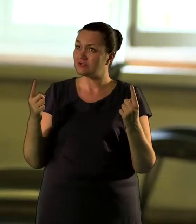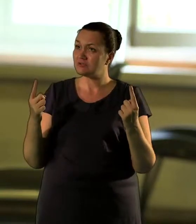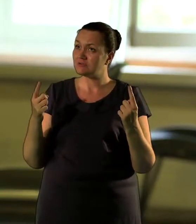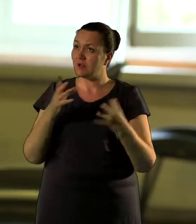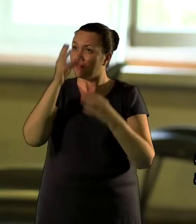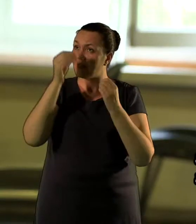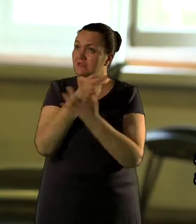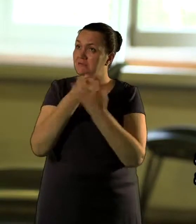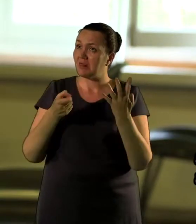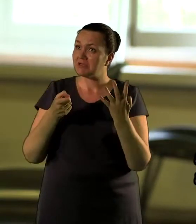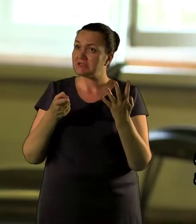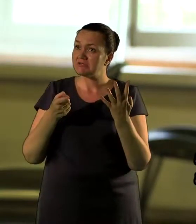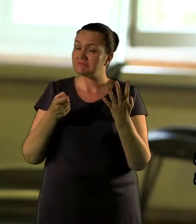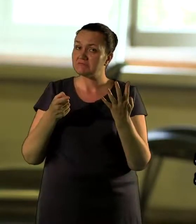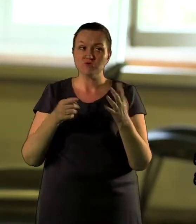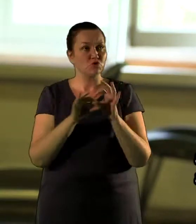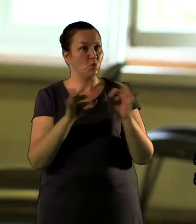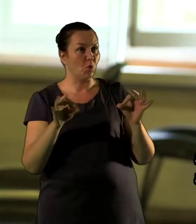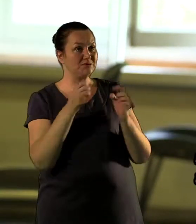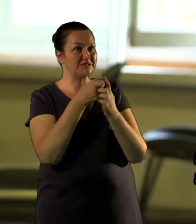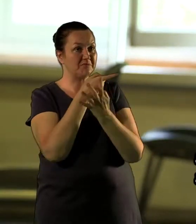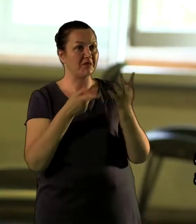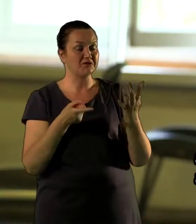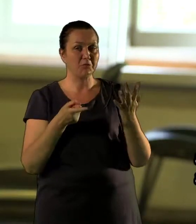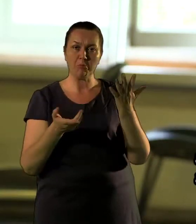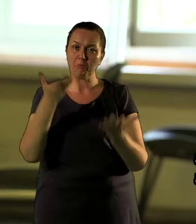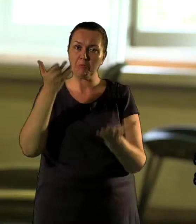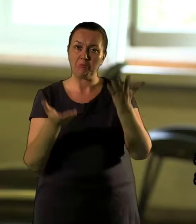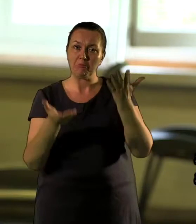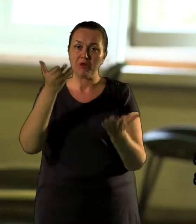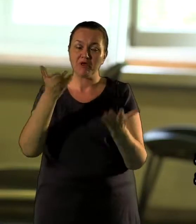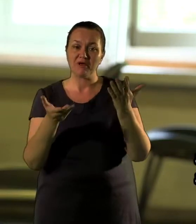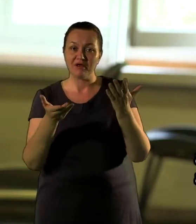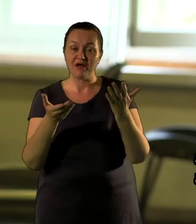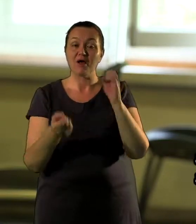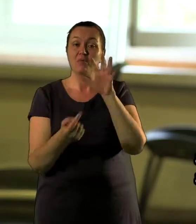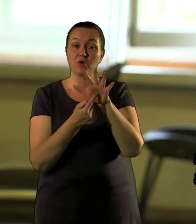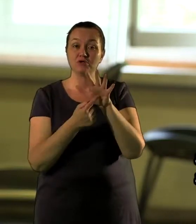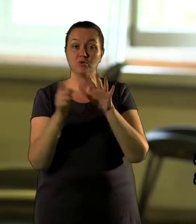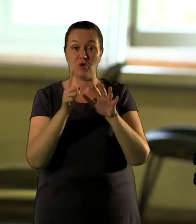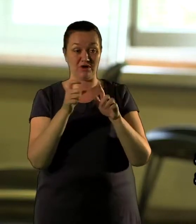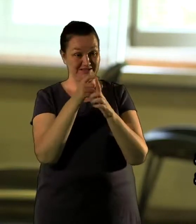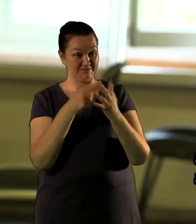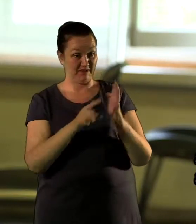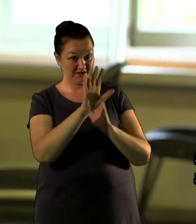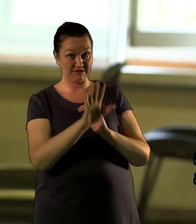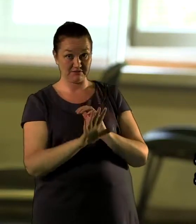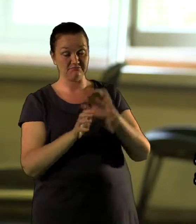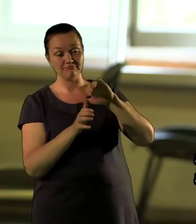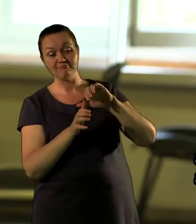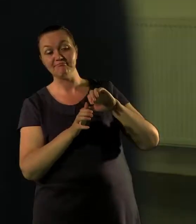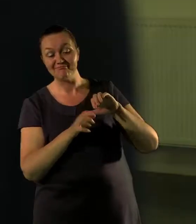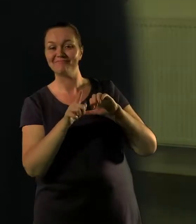with non-disabled actors. I just to find the person behind the disability and not work with the person with the